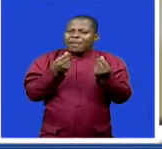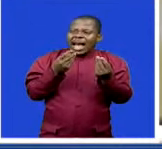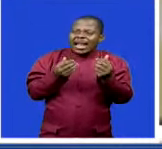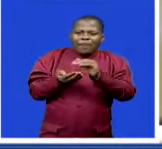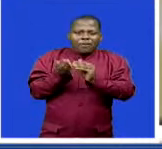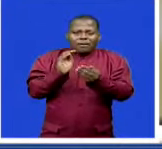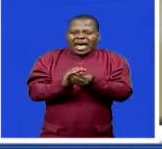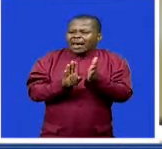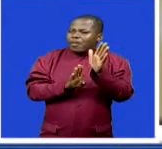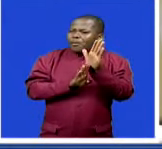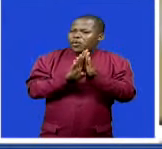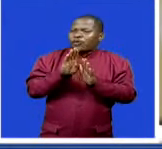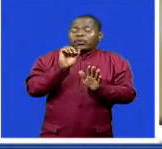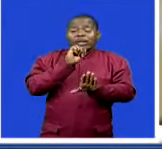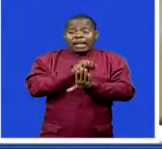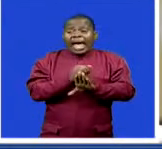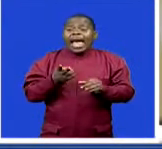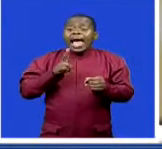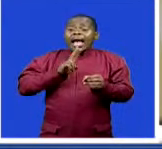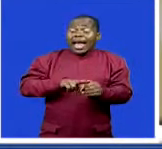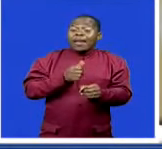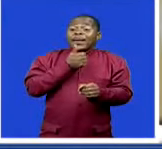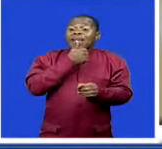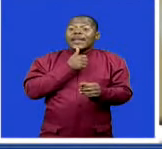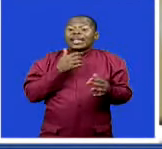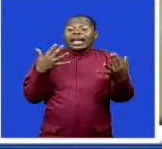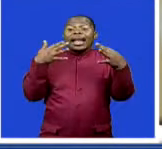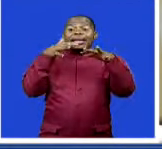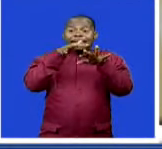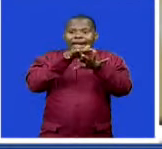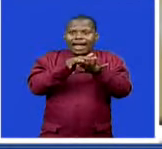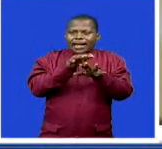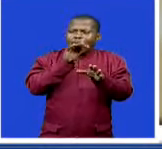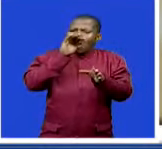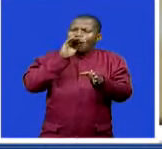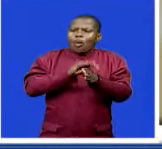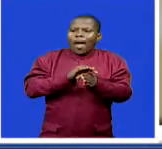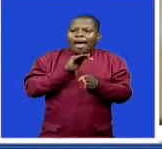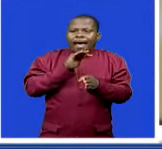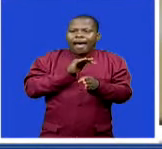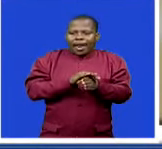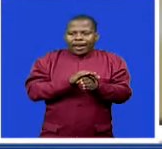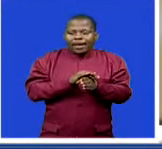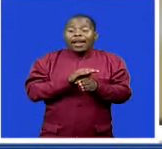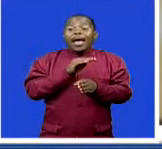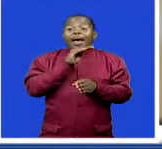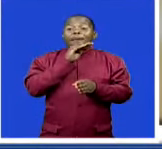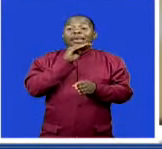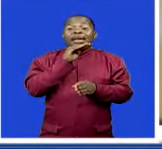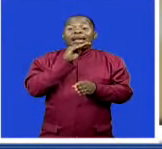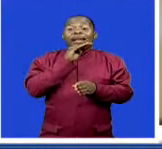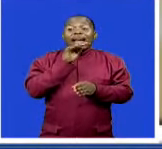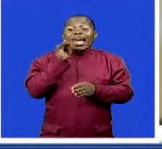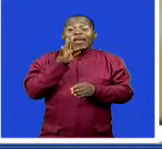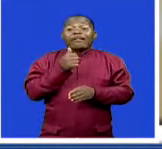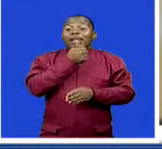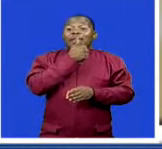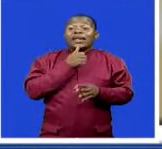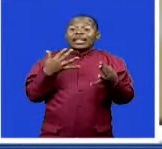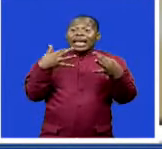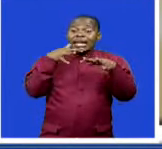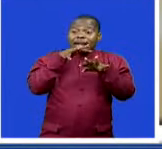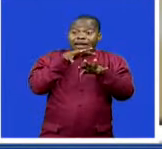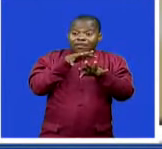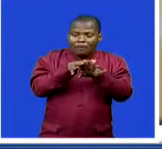make a lot of money. They are using social media. They use, but when they say social media, Bushos logo, they are using social media to